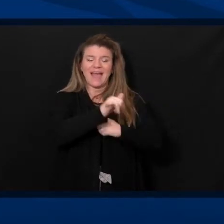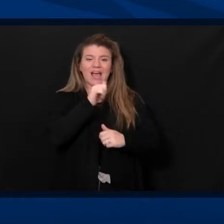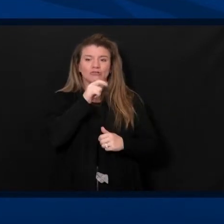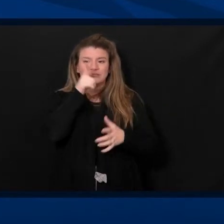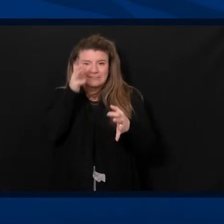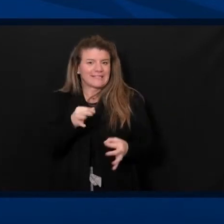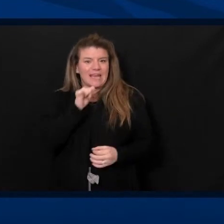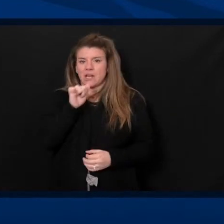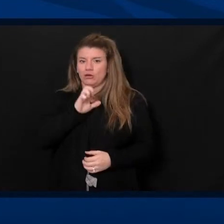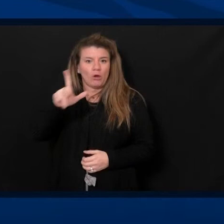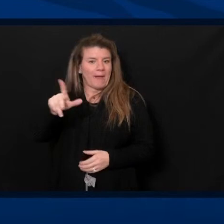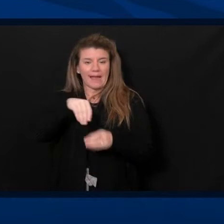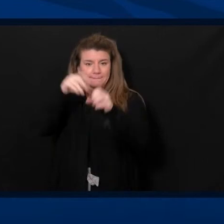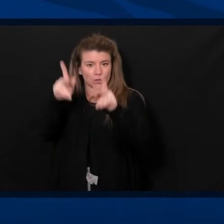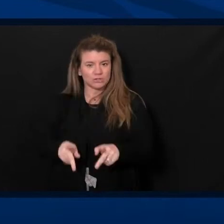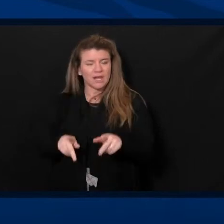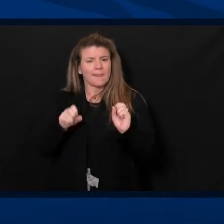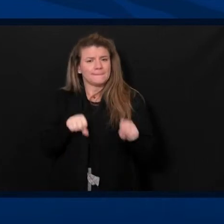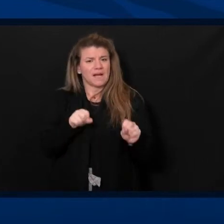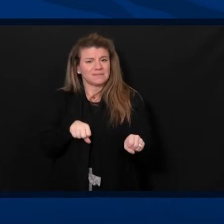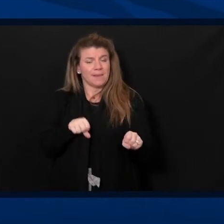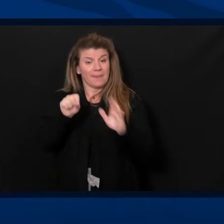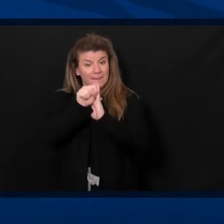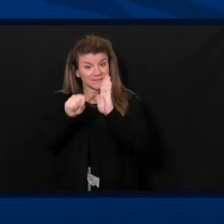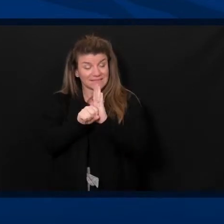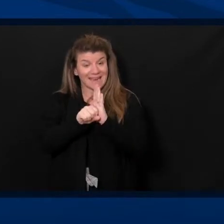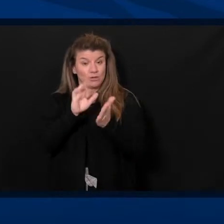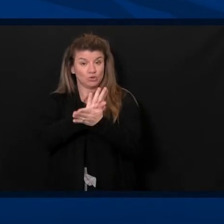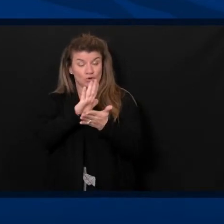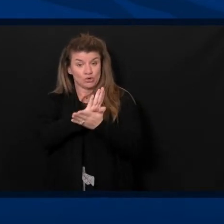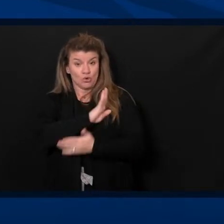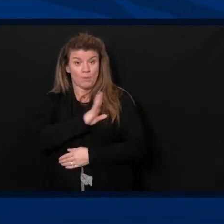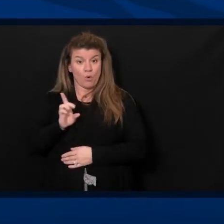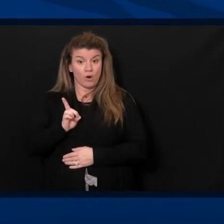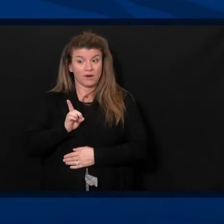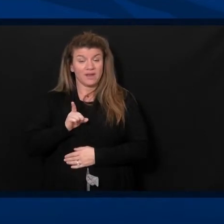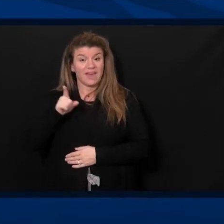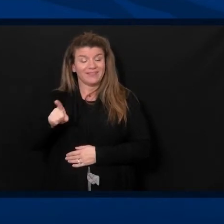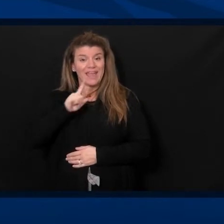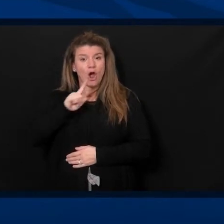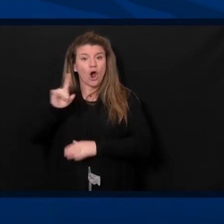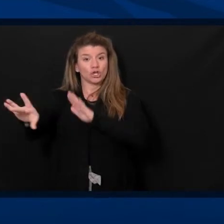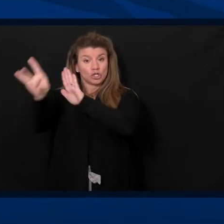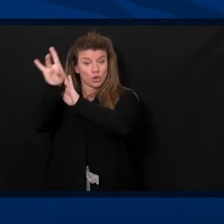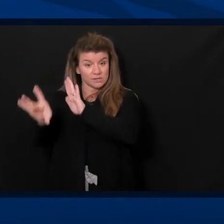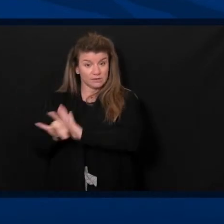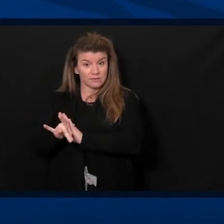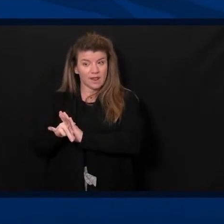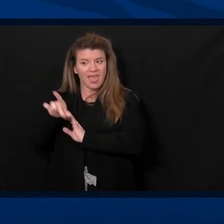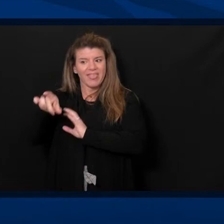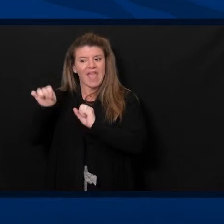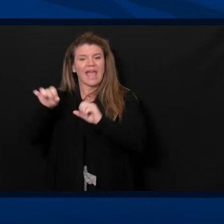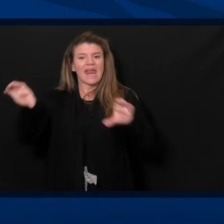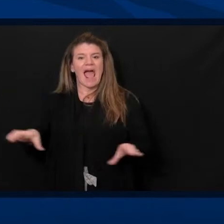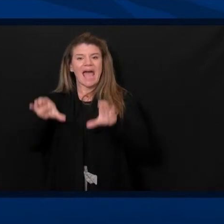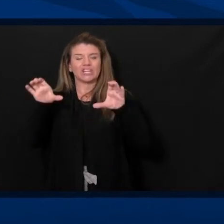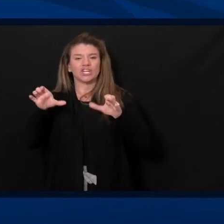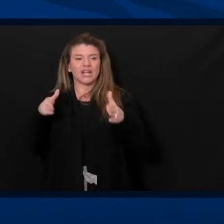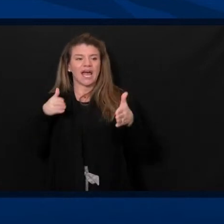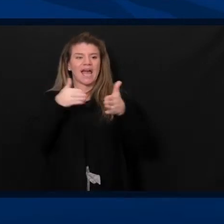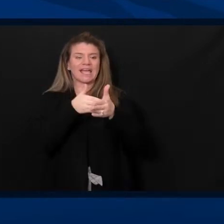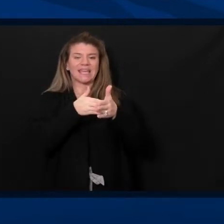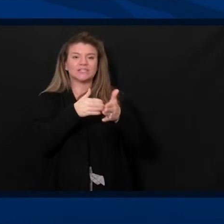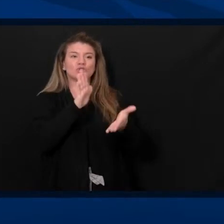not to go back, the possibility that the state school board, which is appointed, could take action against local school boards, which